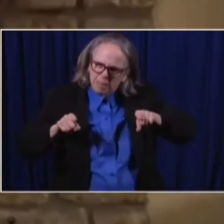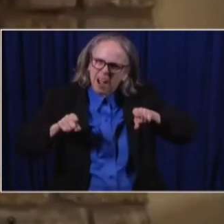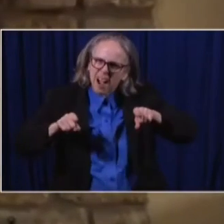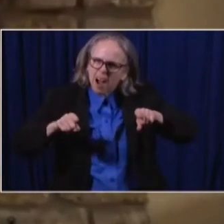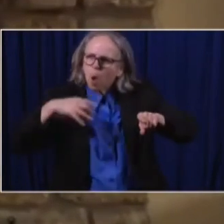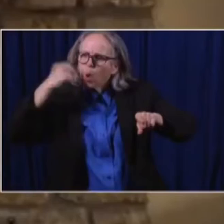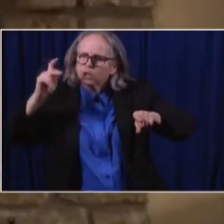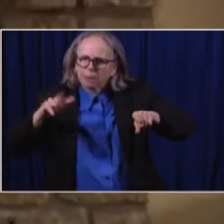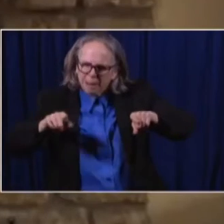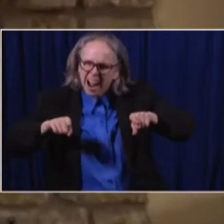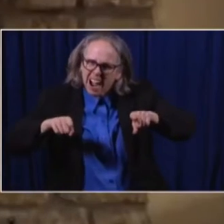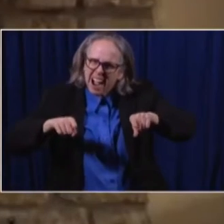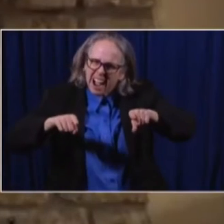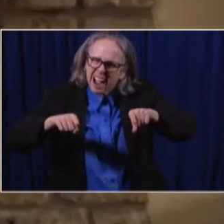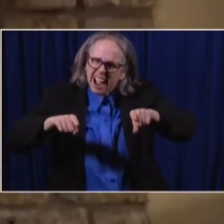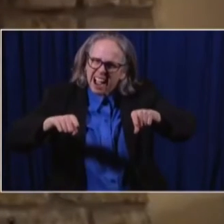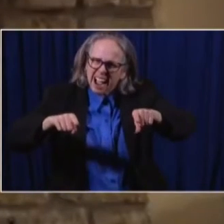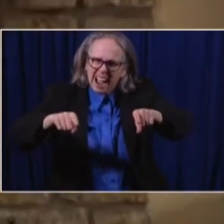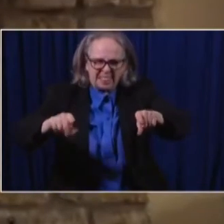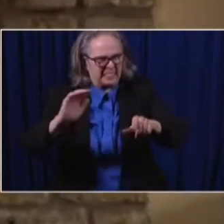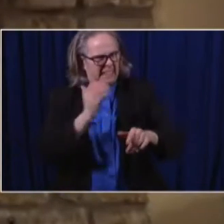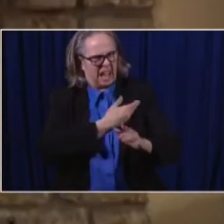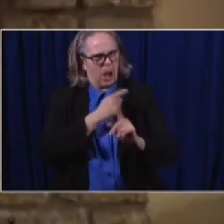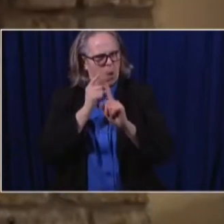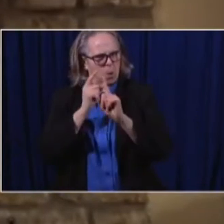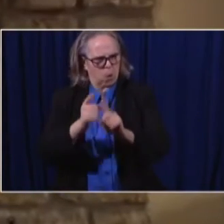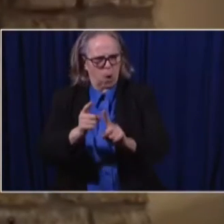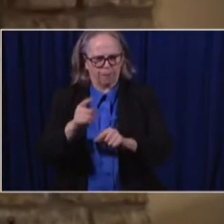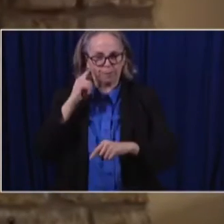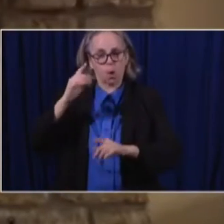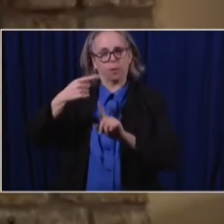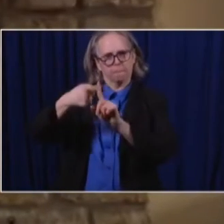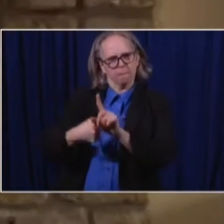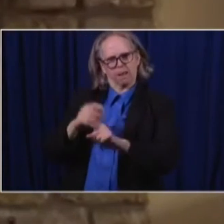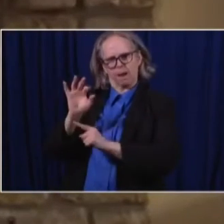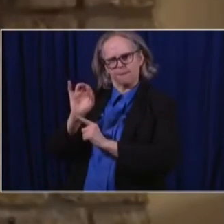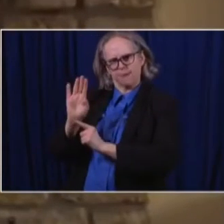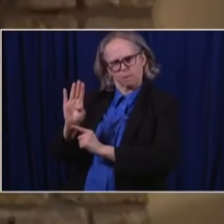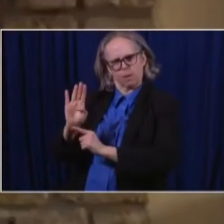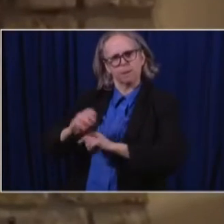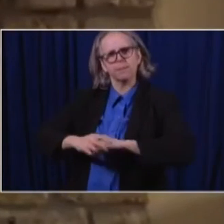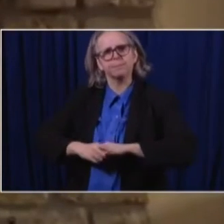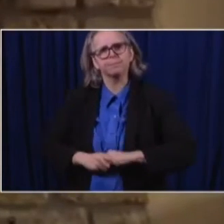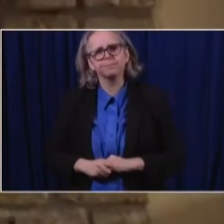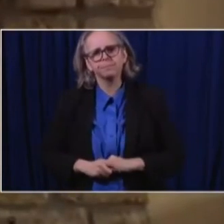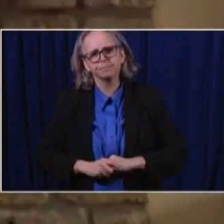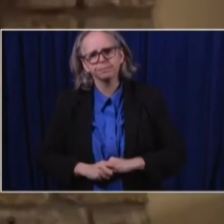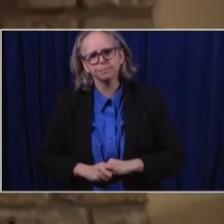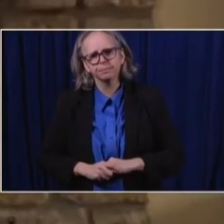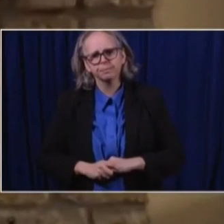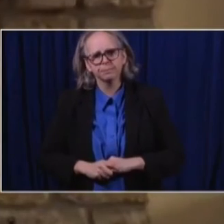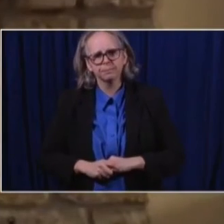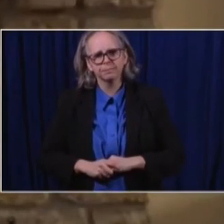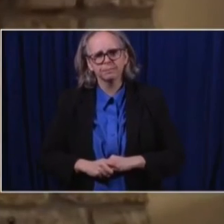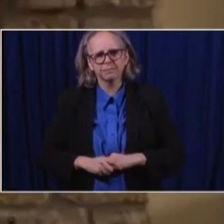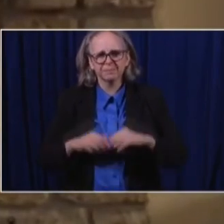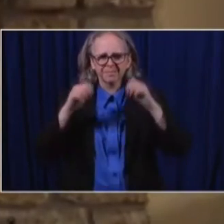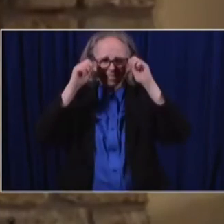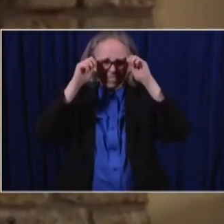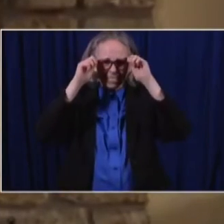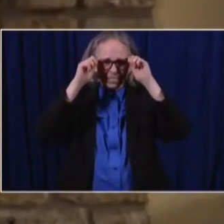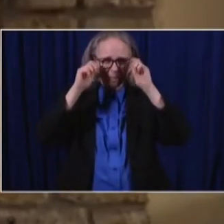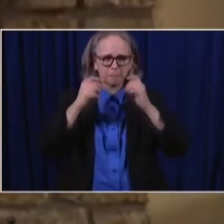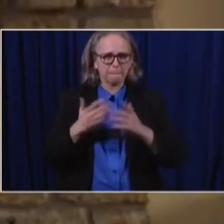these two things at once. DeWine said the state will be using 100,000 shots each week toward Ohio's oldest citizens and